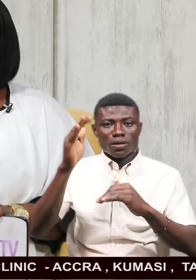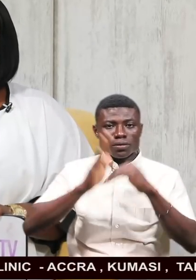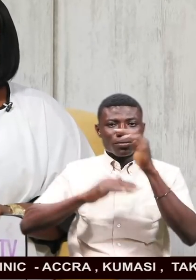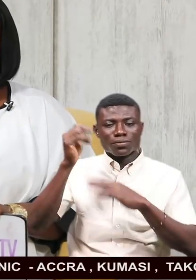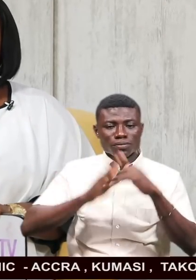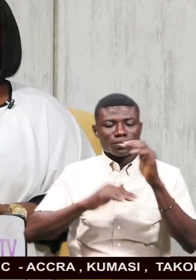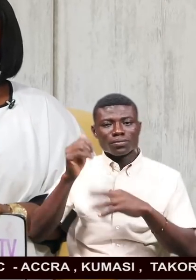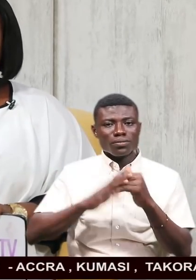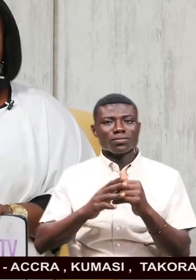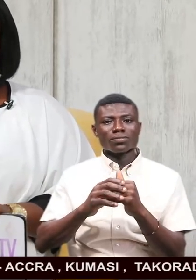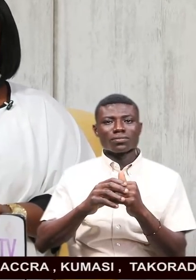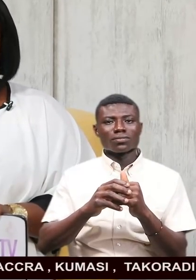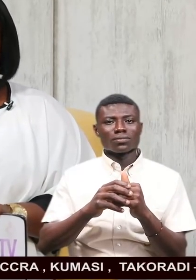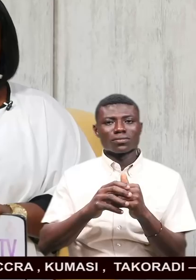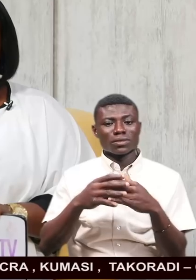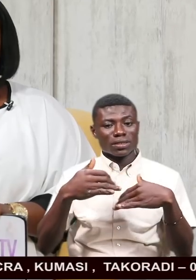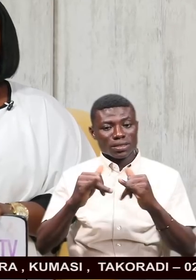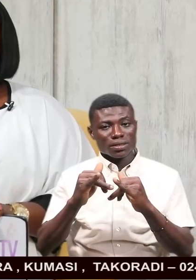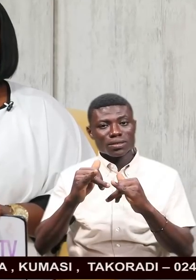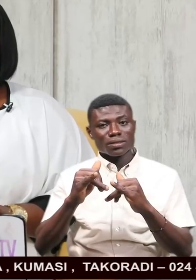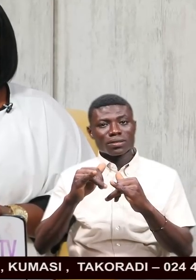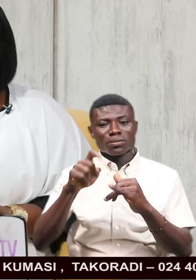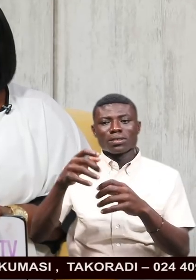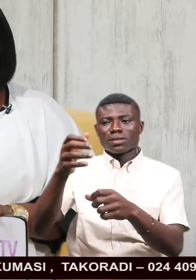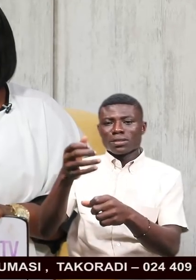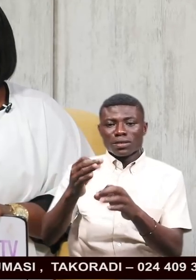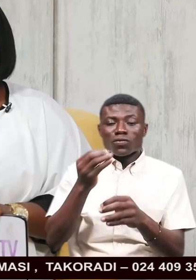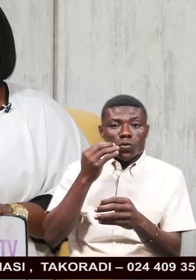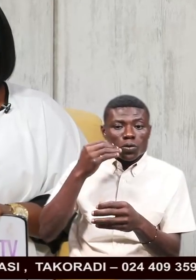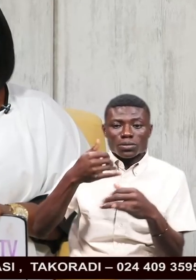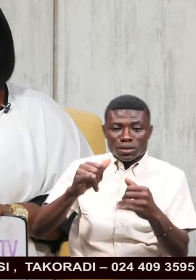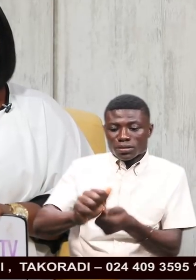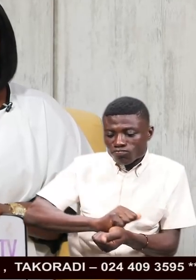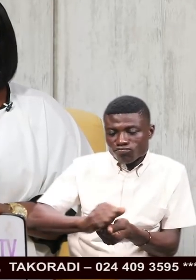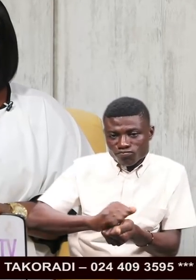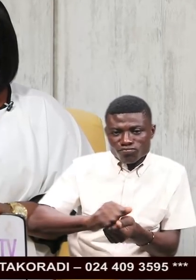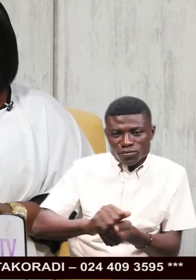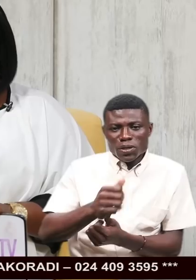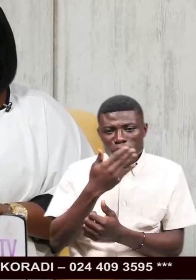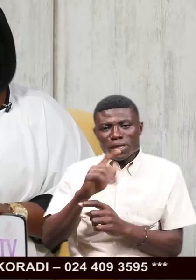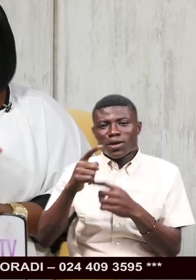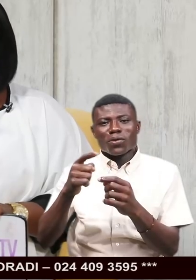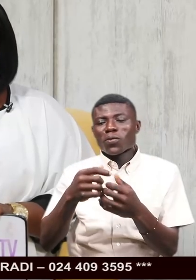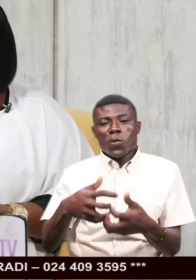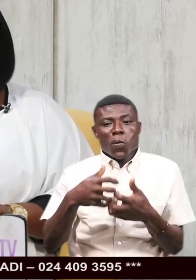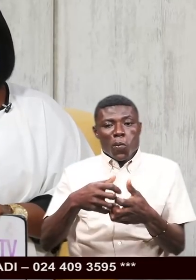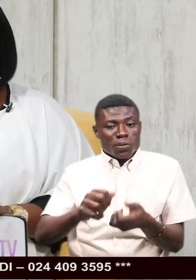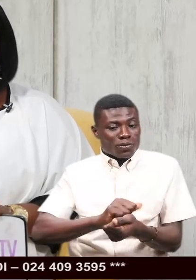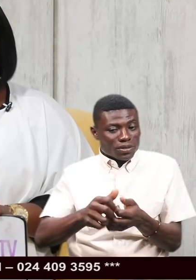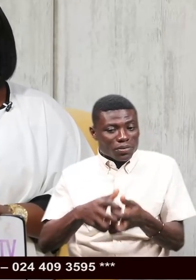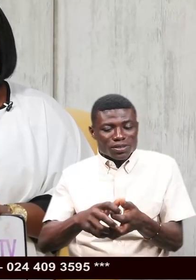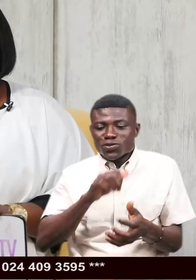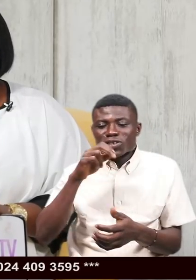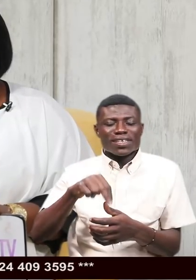buy? You could jaw. Per washing machine, a besia chimu. What they had ta while in here we are